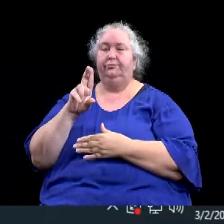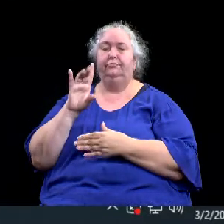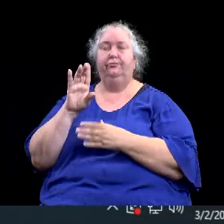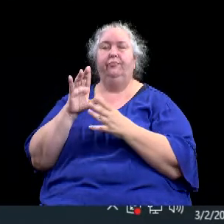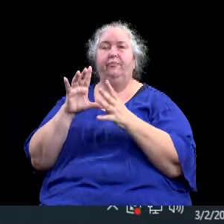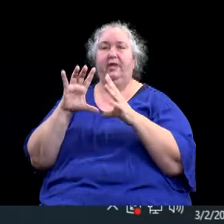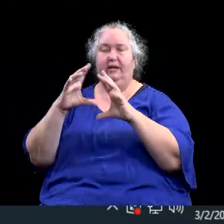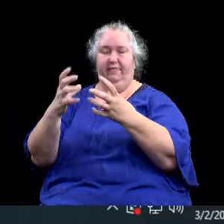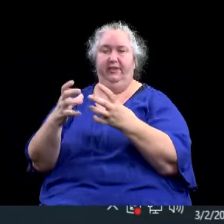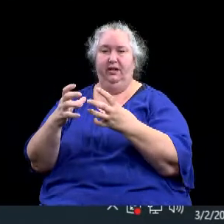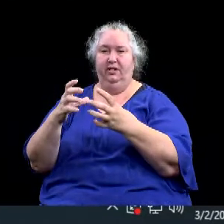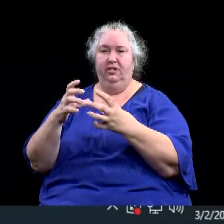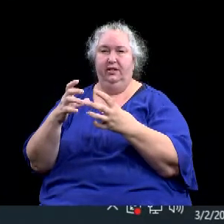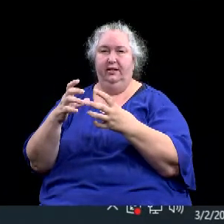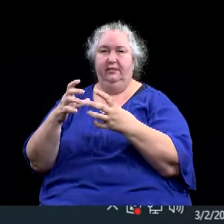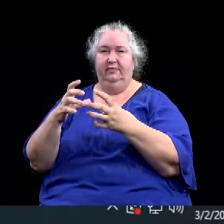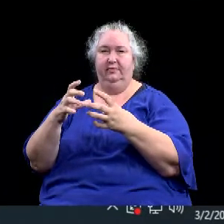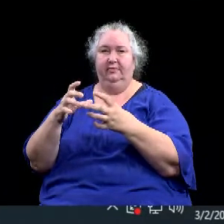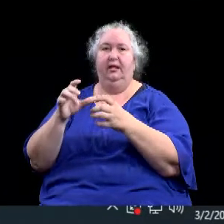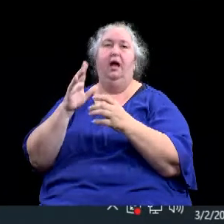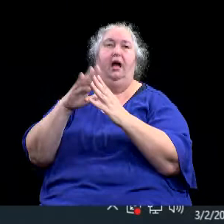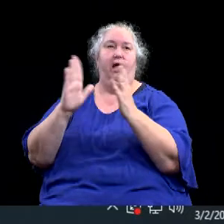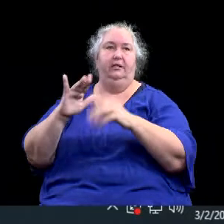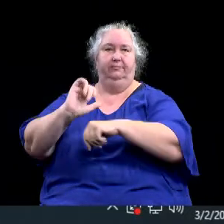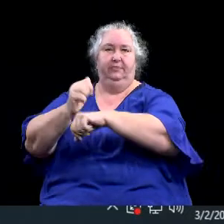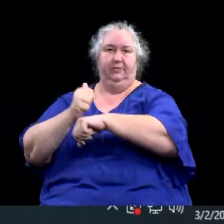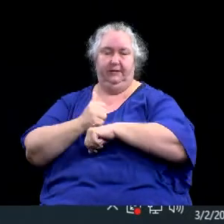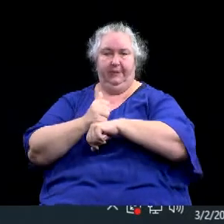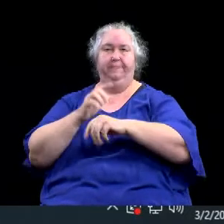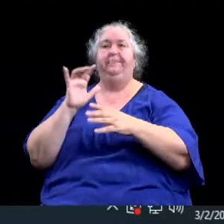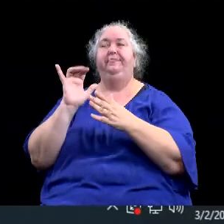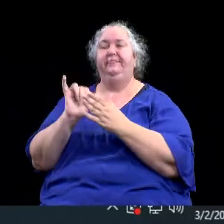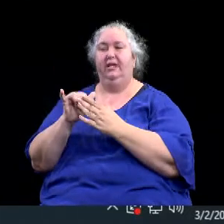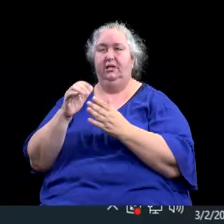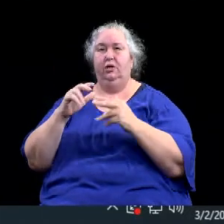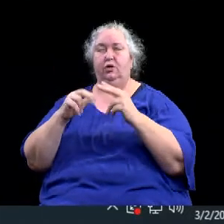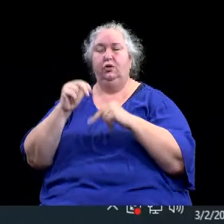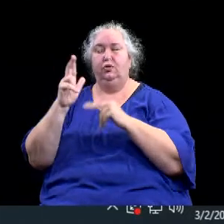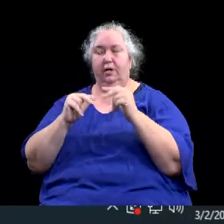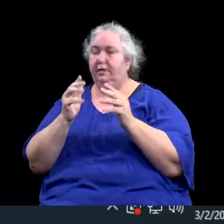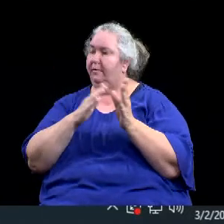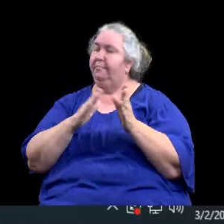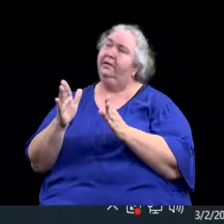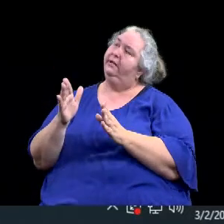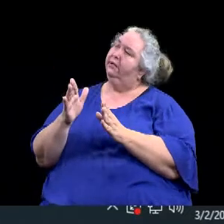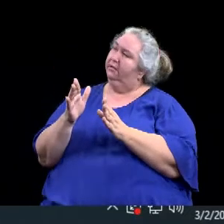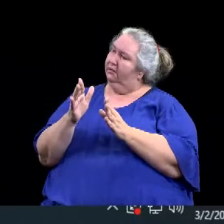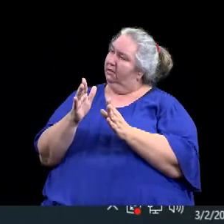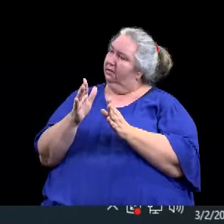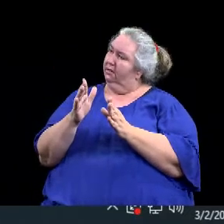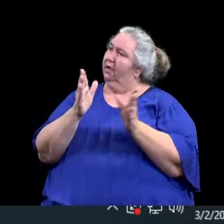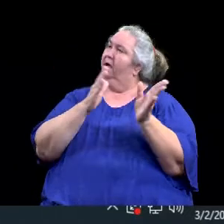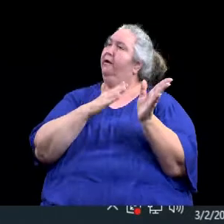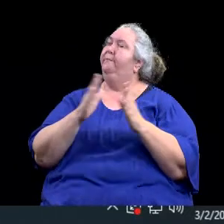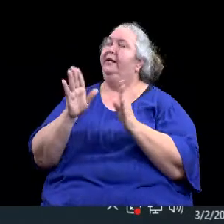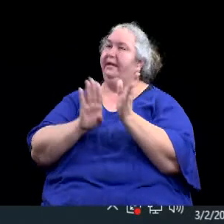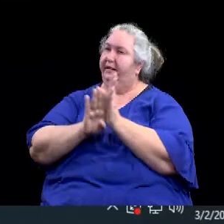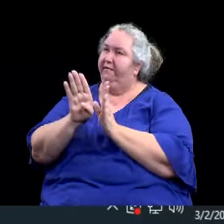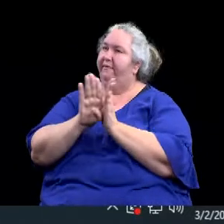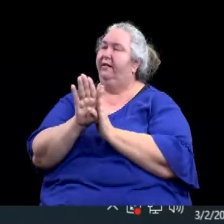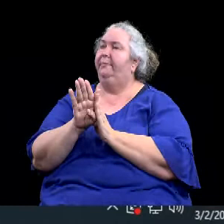plat of construction plans of the Callan Village Edition, Phase 2, a plan unit development, and the preliminary plat of the Hunters Creek